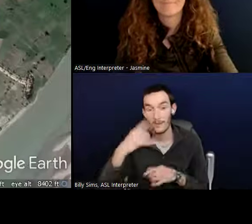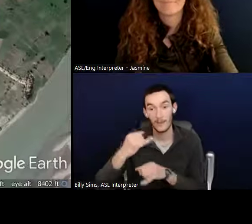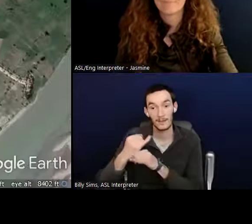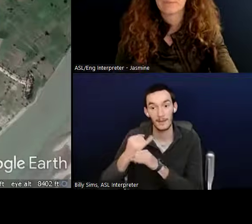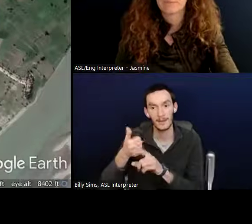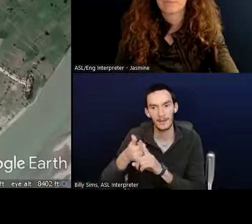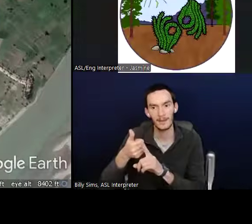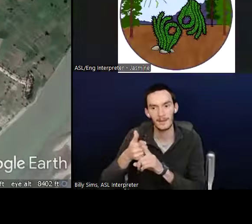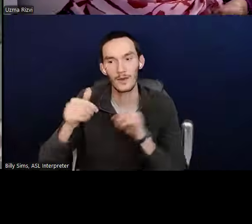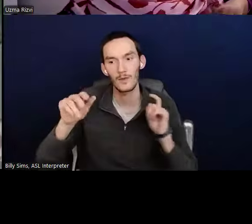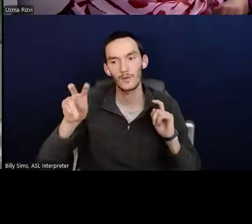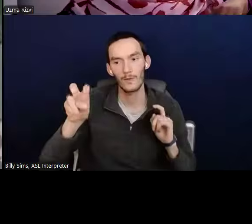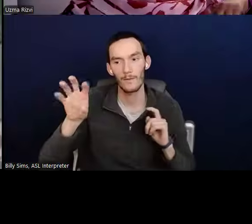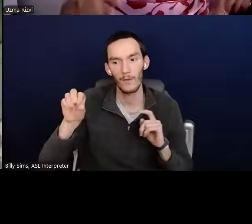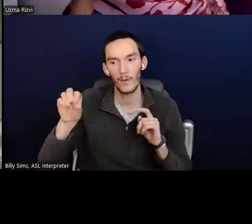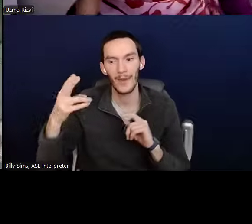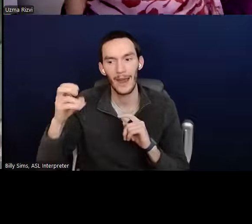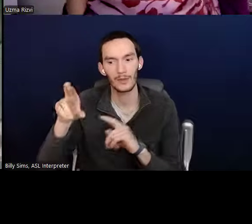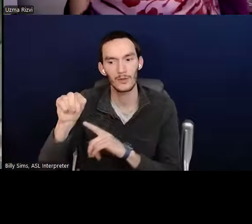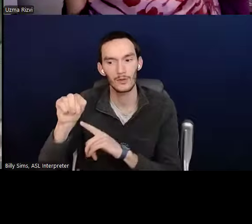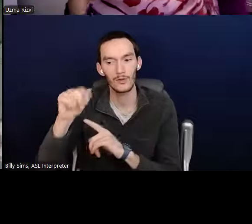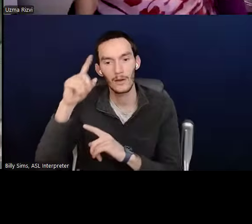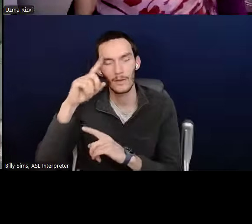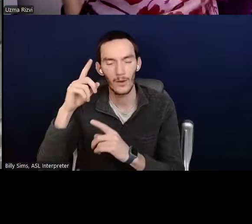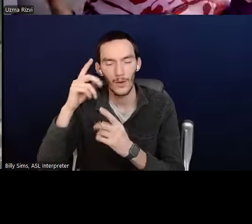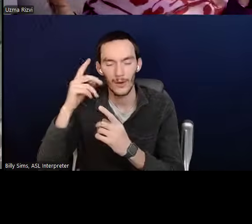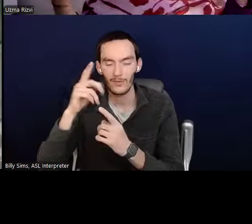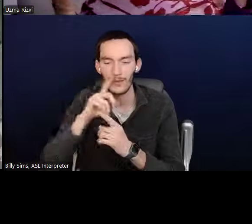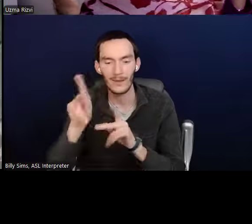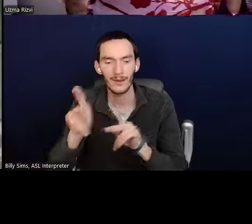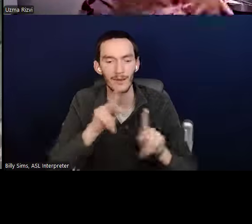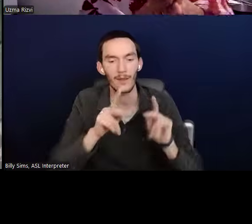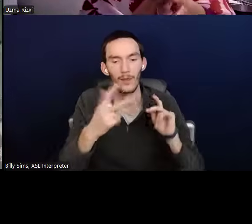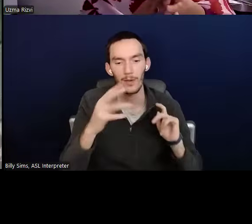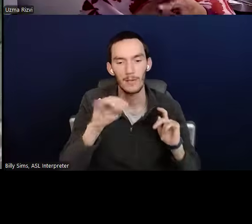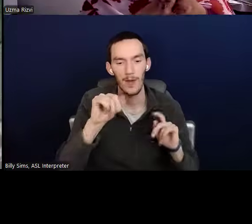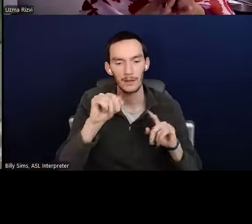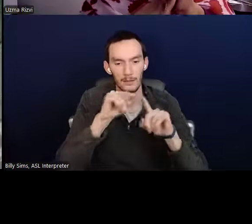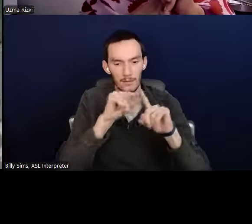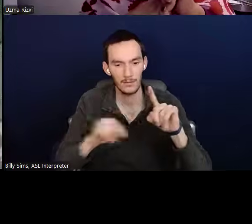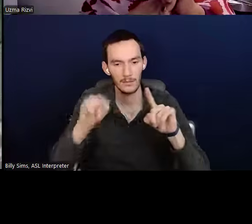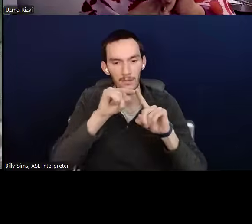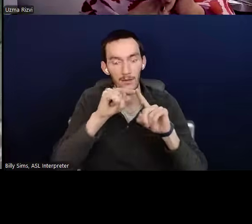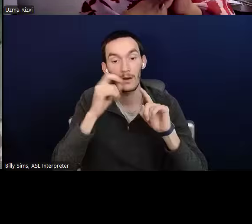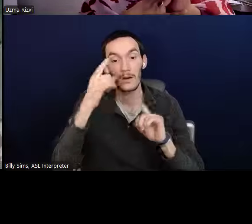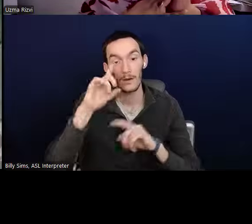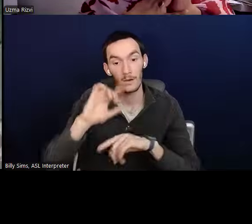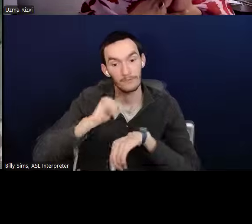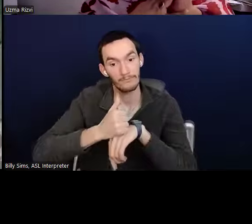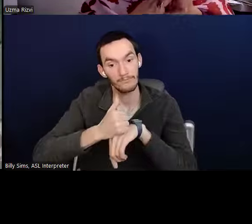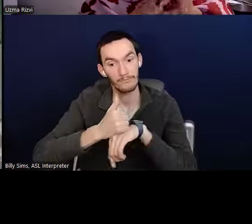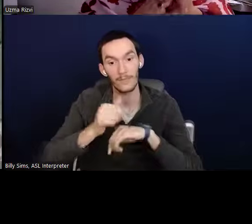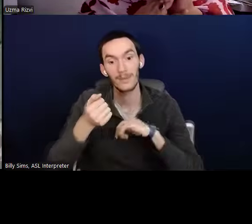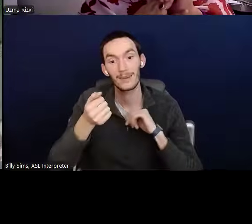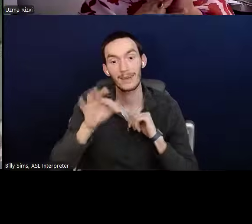240 hectares in size. So if you want to kind of think through that, it's about 3 miles around. It was inscribed in 1980